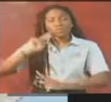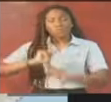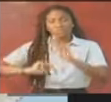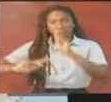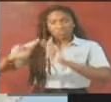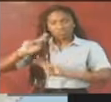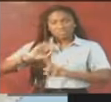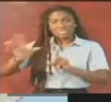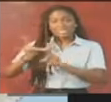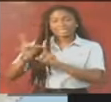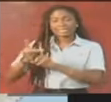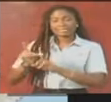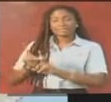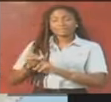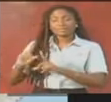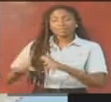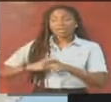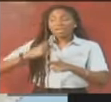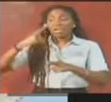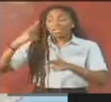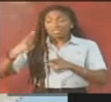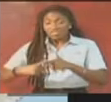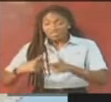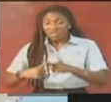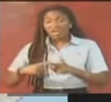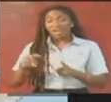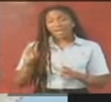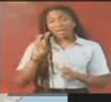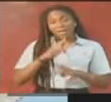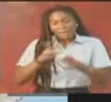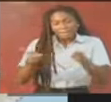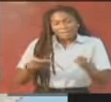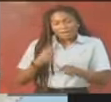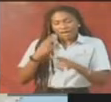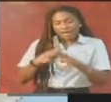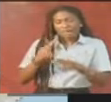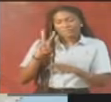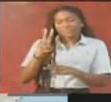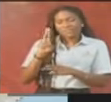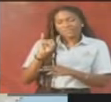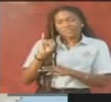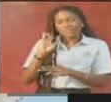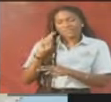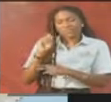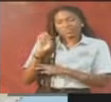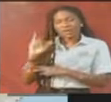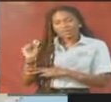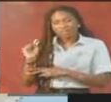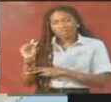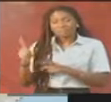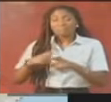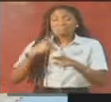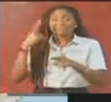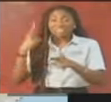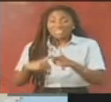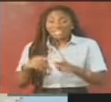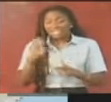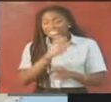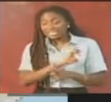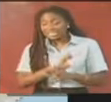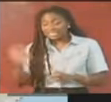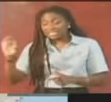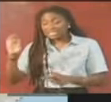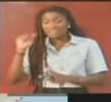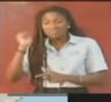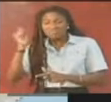County Victoria following, and other counties such as St. George East, West, and St. Patrick also recording